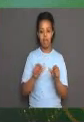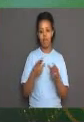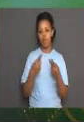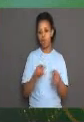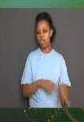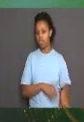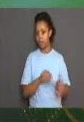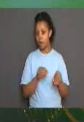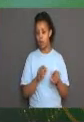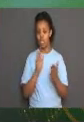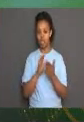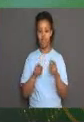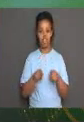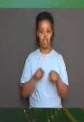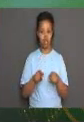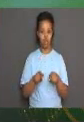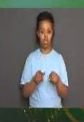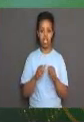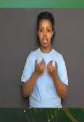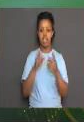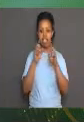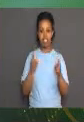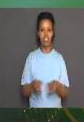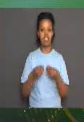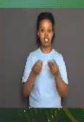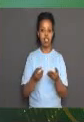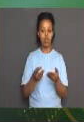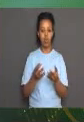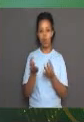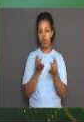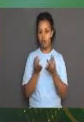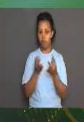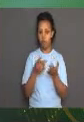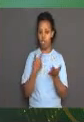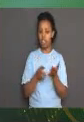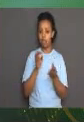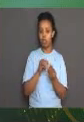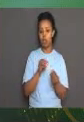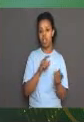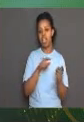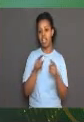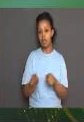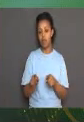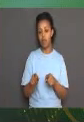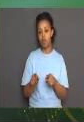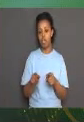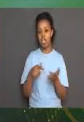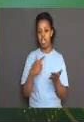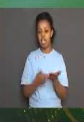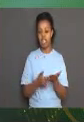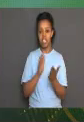students, describe how they are shaped. Also, describe what they are used